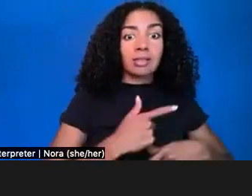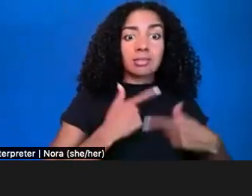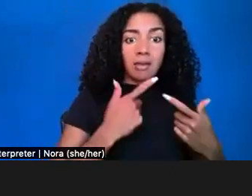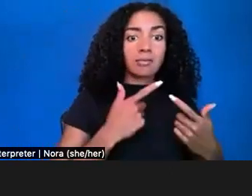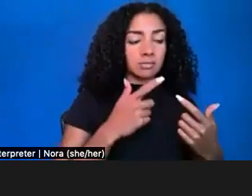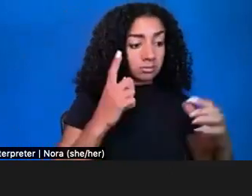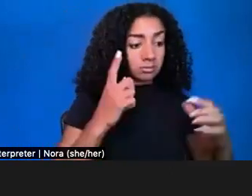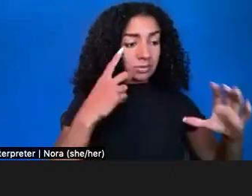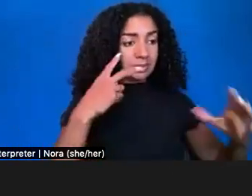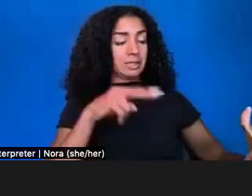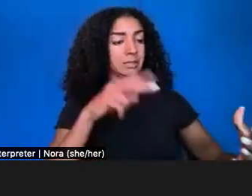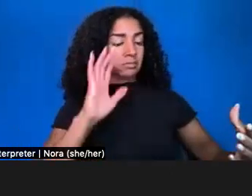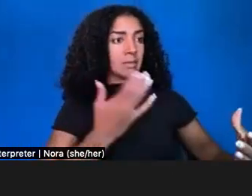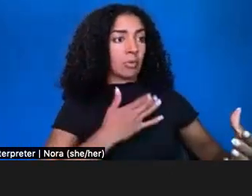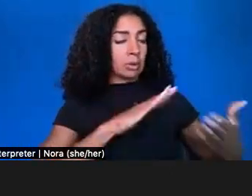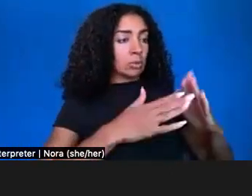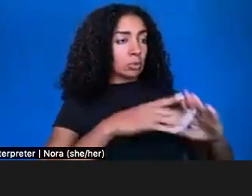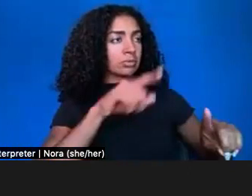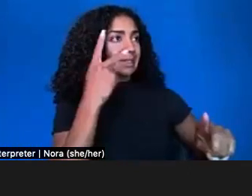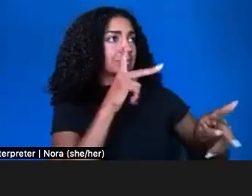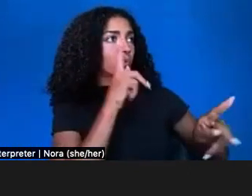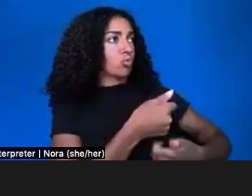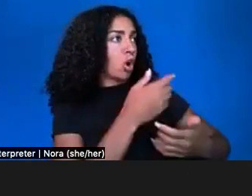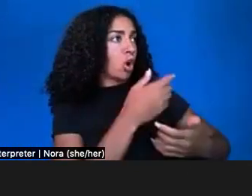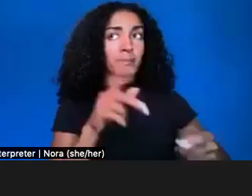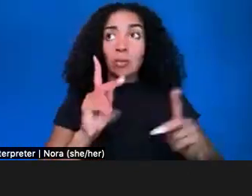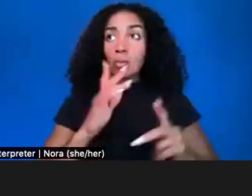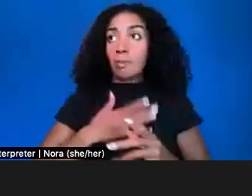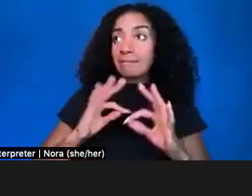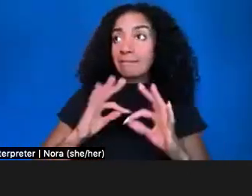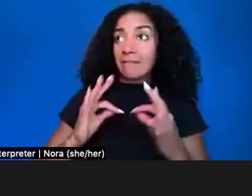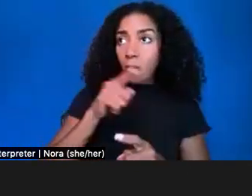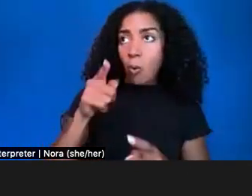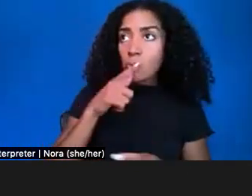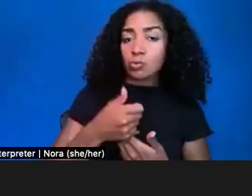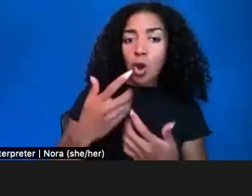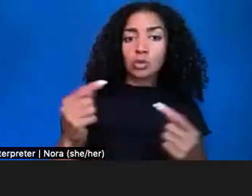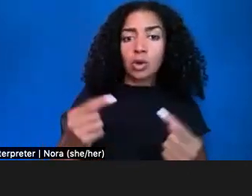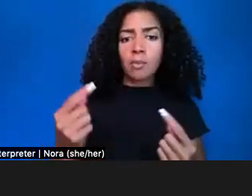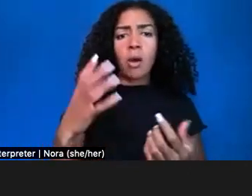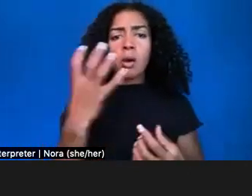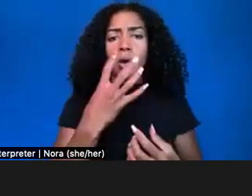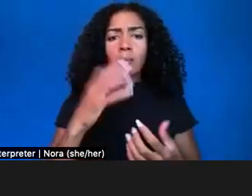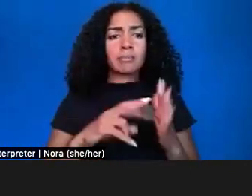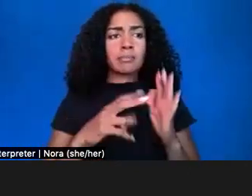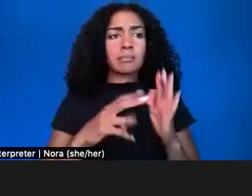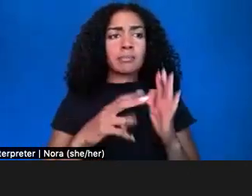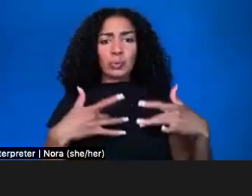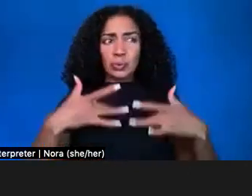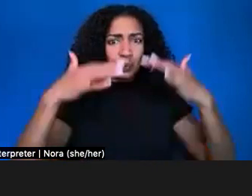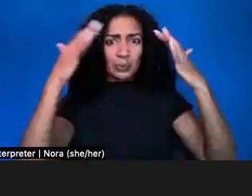own communities and our own families. And so it can be just like this huge thing that's so hard to even